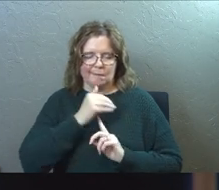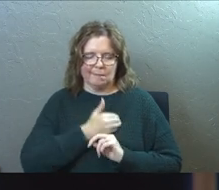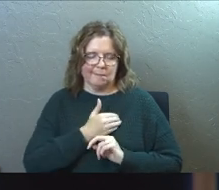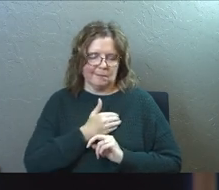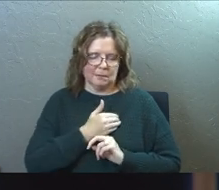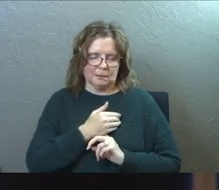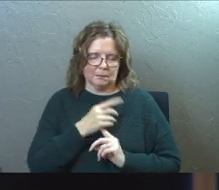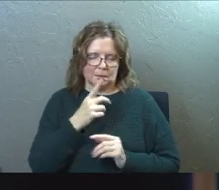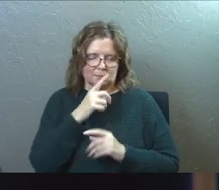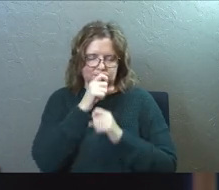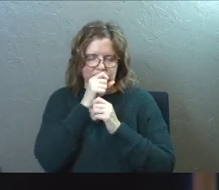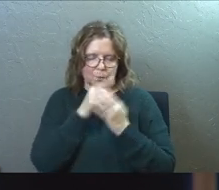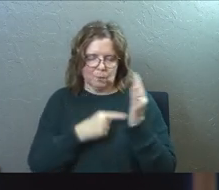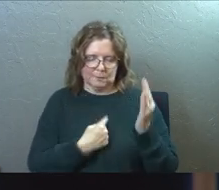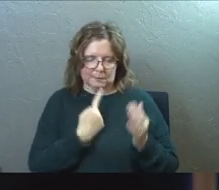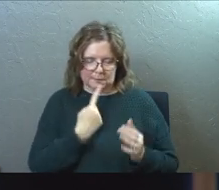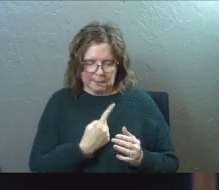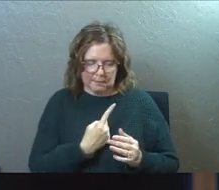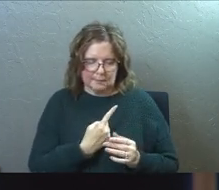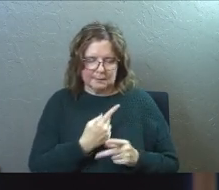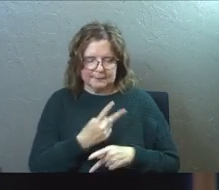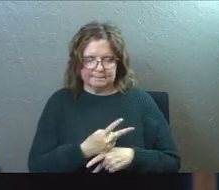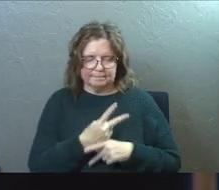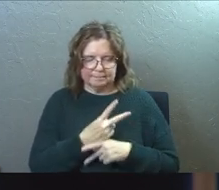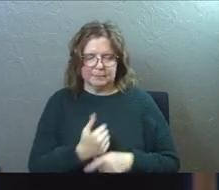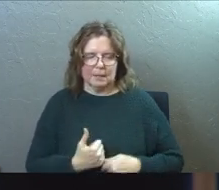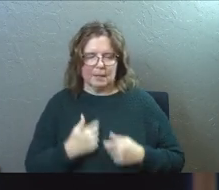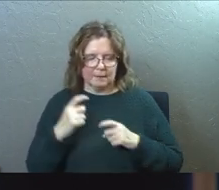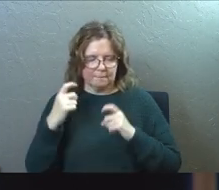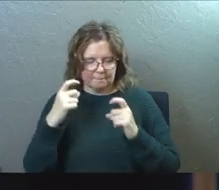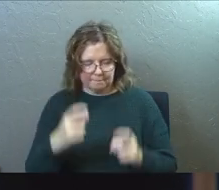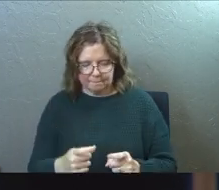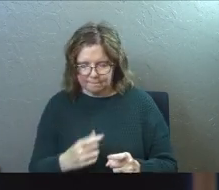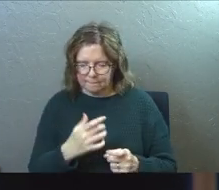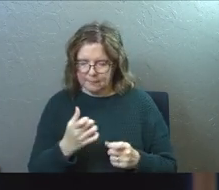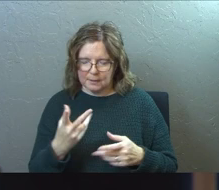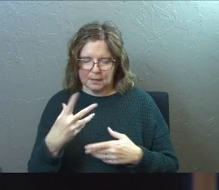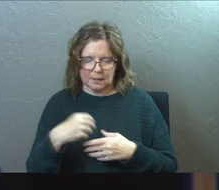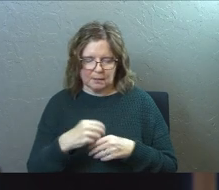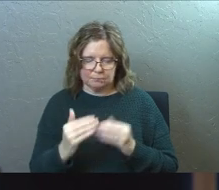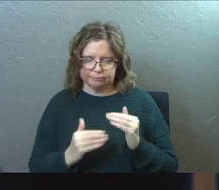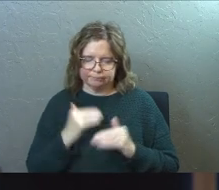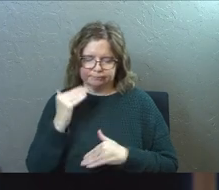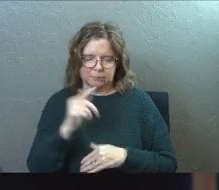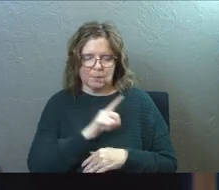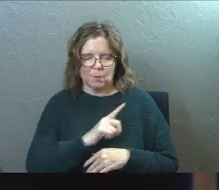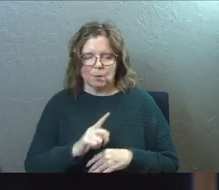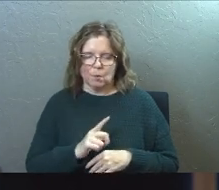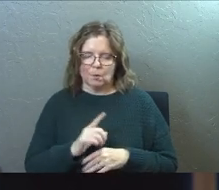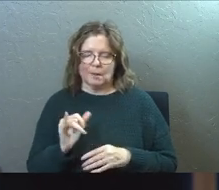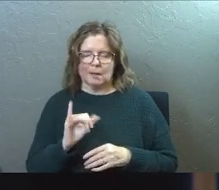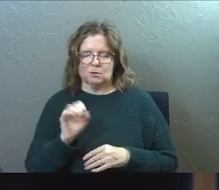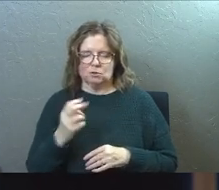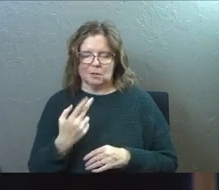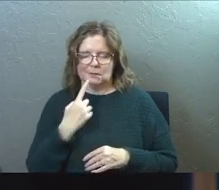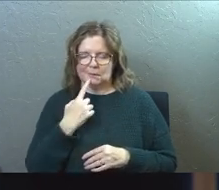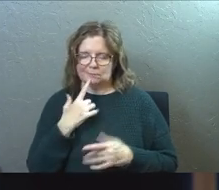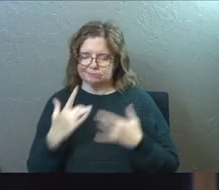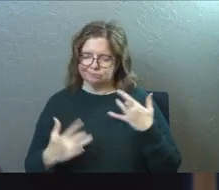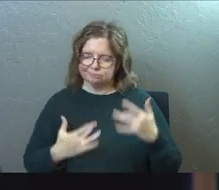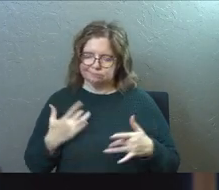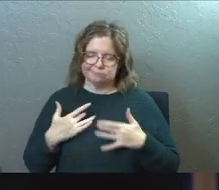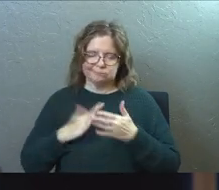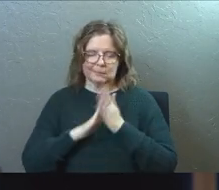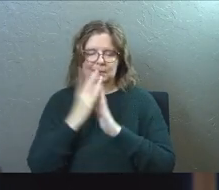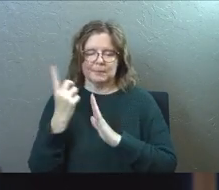God, with all the words that come out. Let the words we speak be life-giving, God, let that come in abundance, Lord. Like Josh said, Lord, let us get excited.